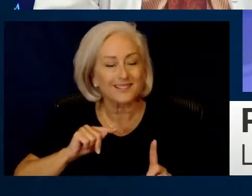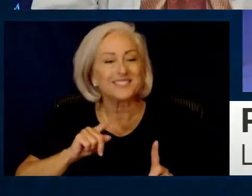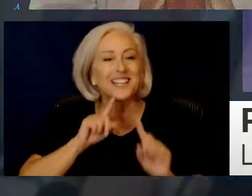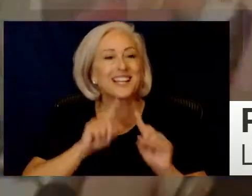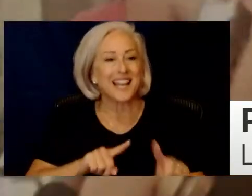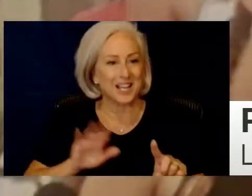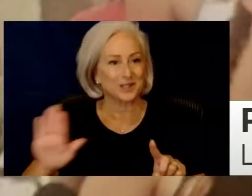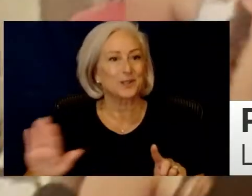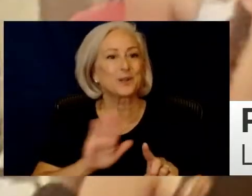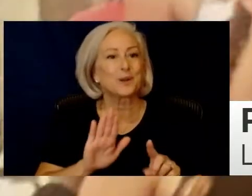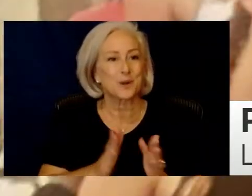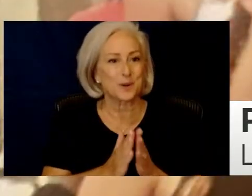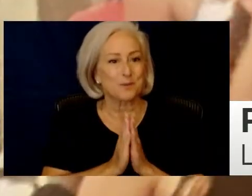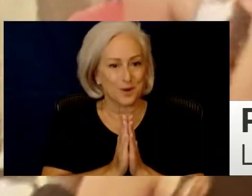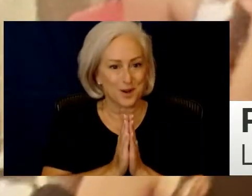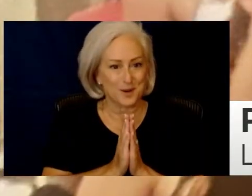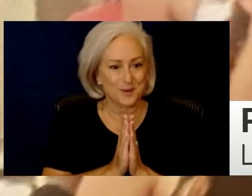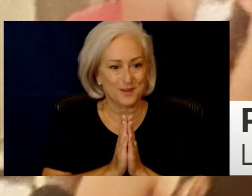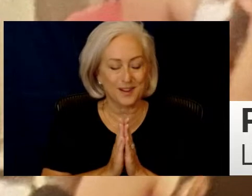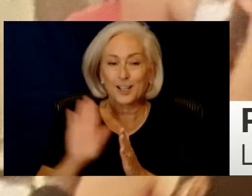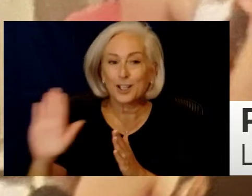story.